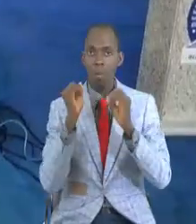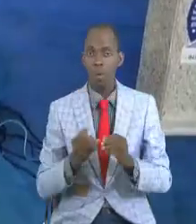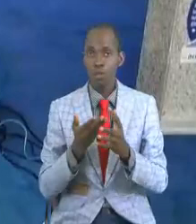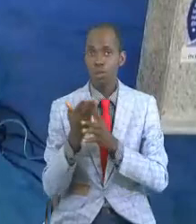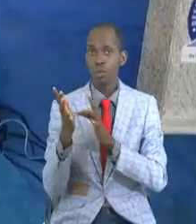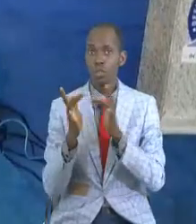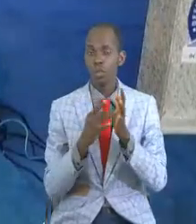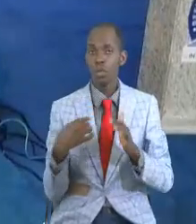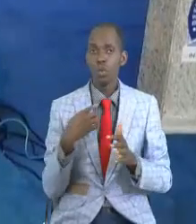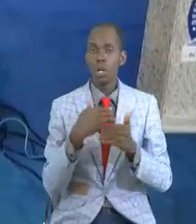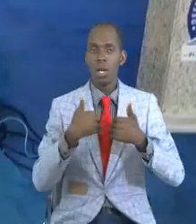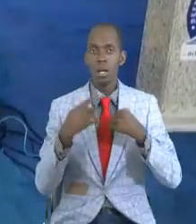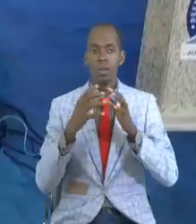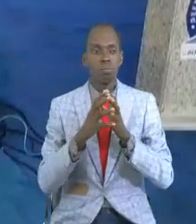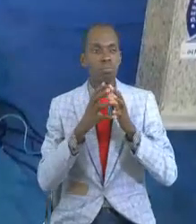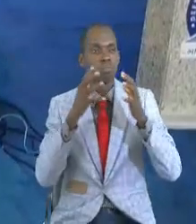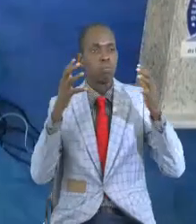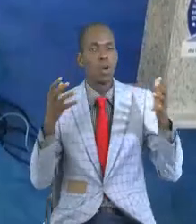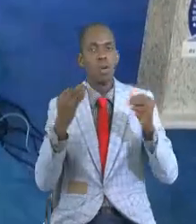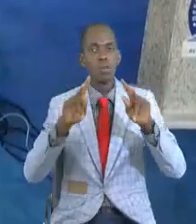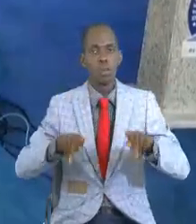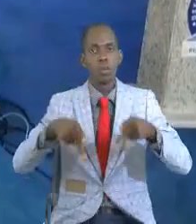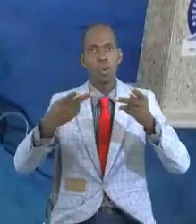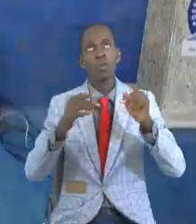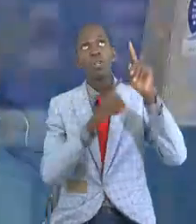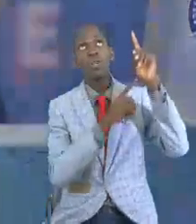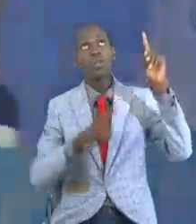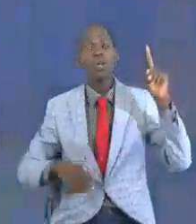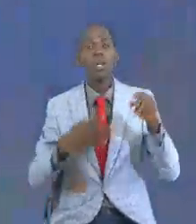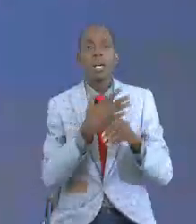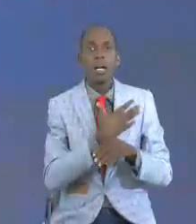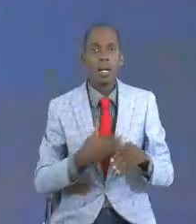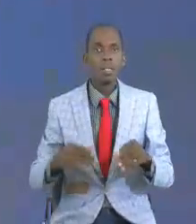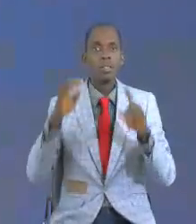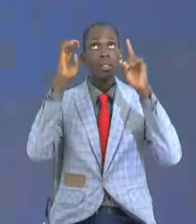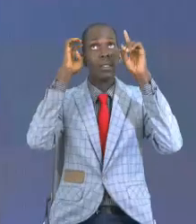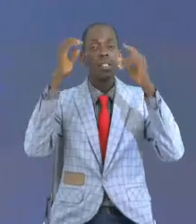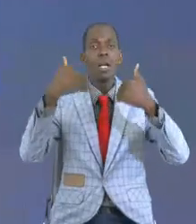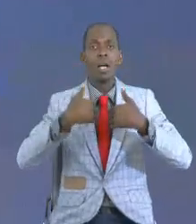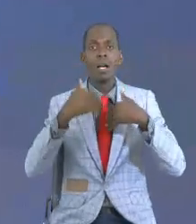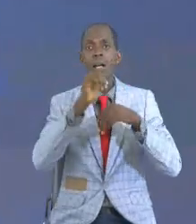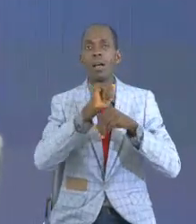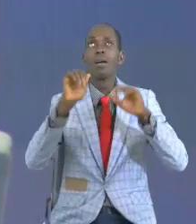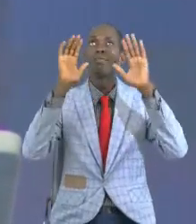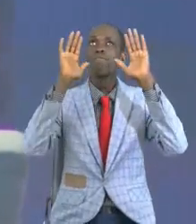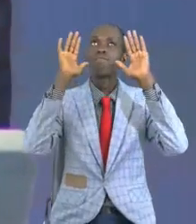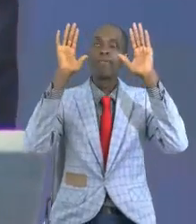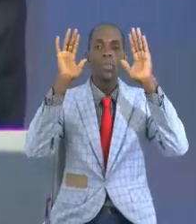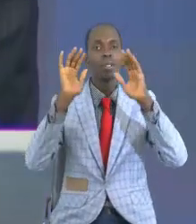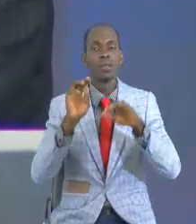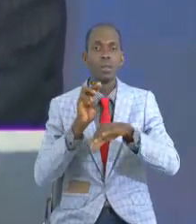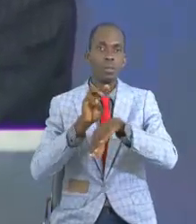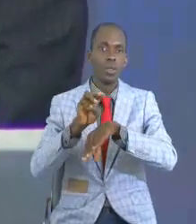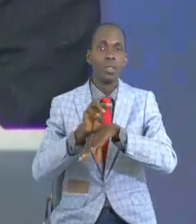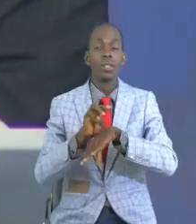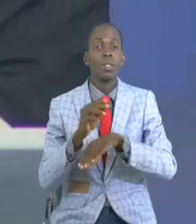the abundance of the provision of the Lord. And then he has an excellent ministry. Excellent ministry. Actually, it